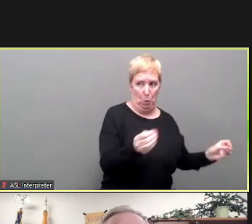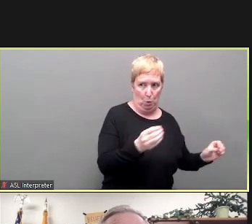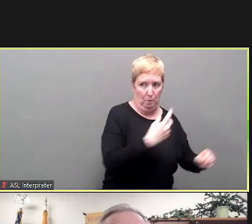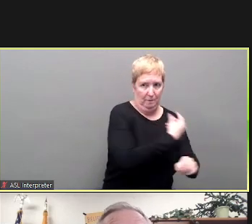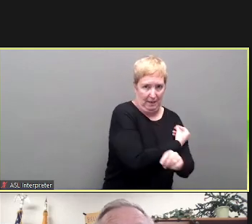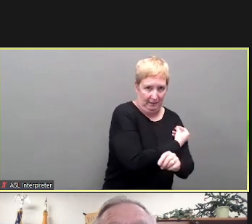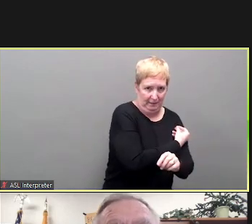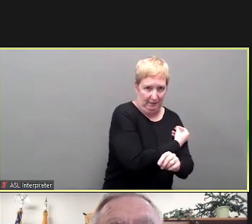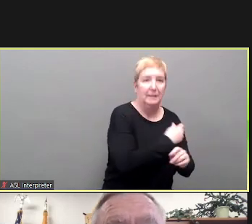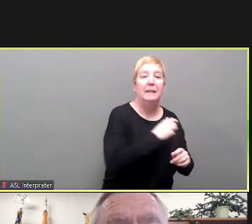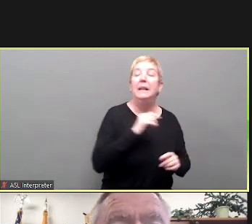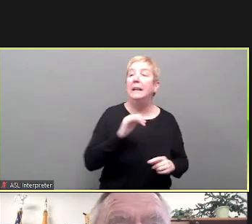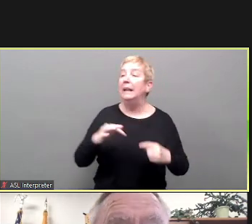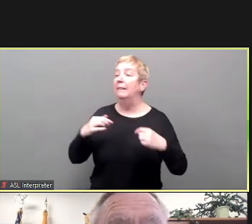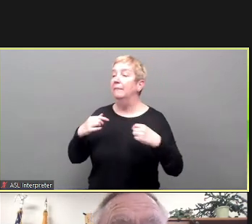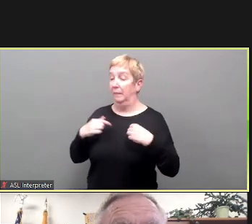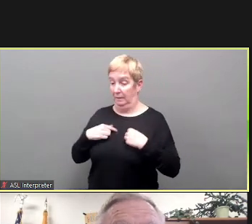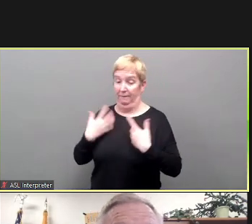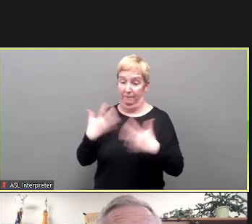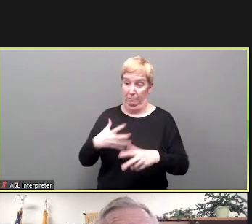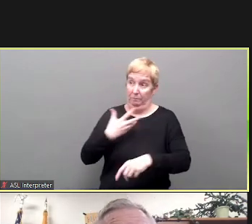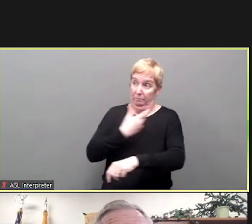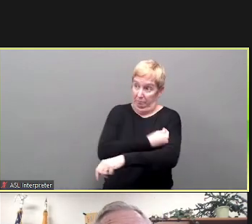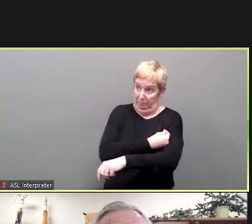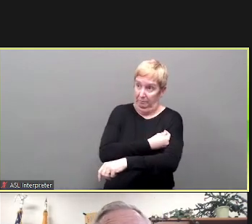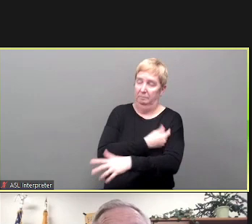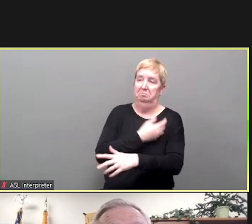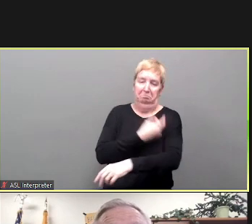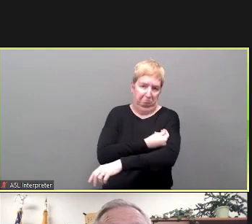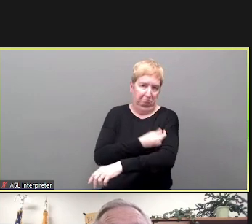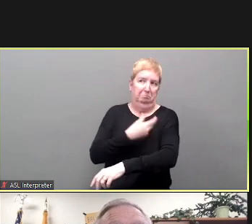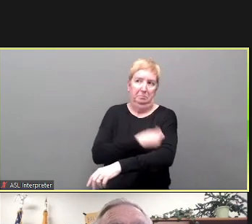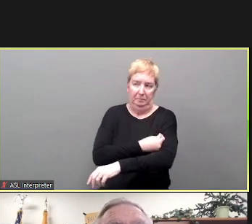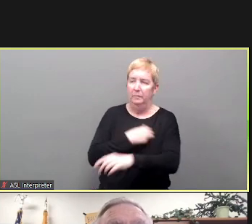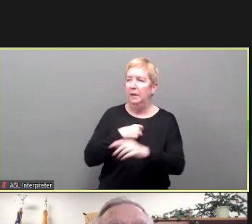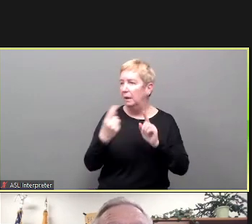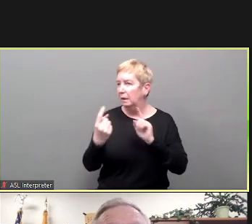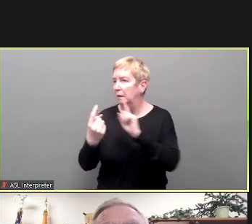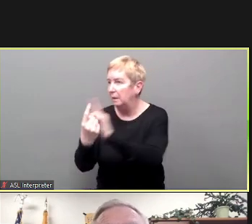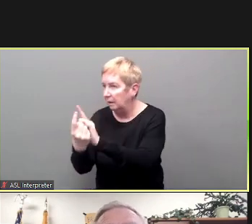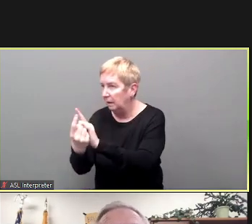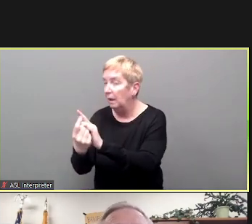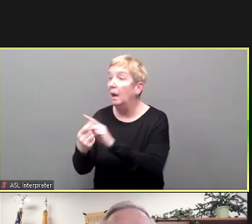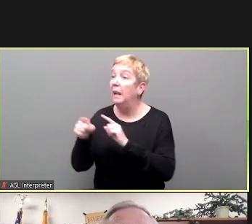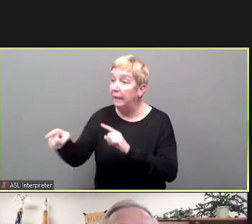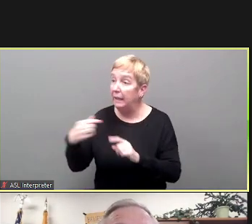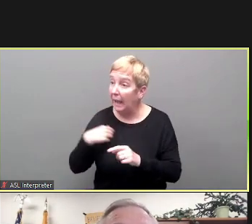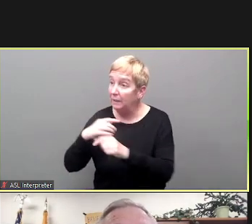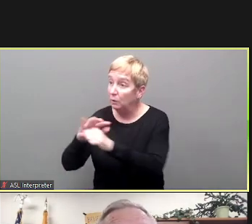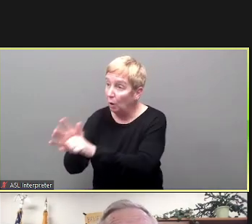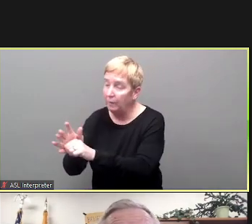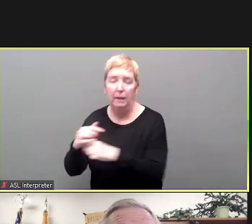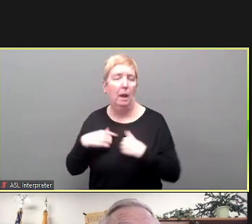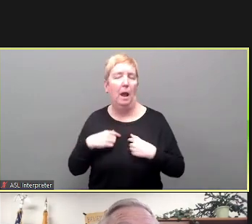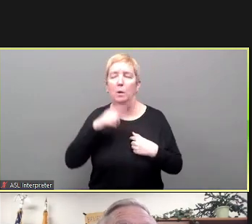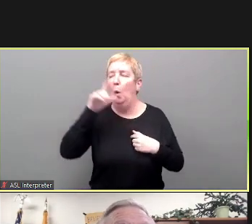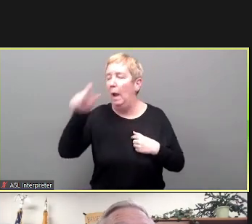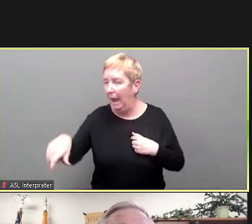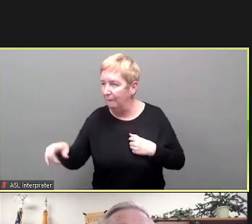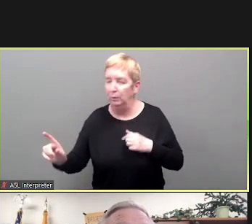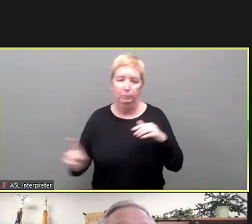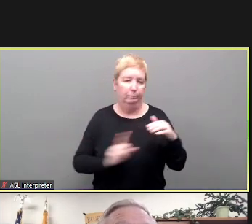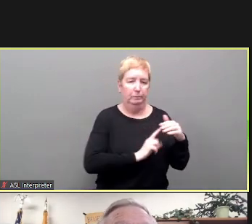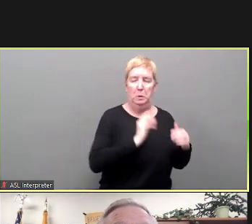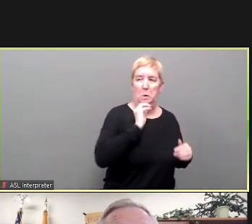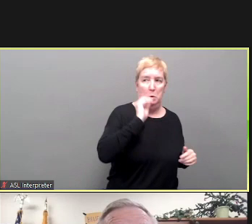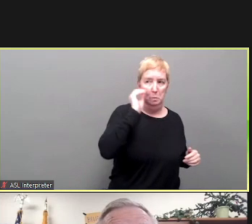had contact with a COVID positive individual, then you don't have to isolate, or you don't have to quarantine. You can just come back to work